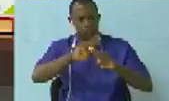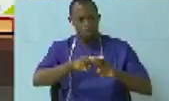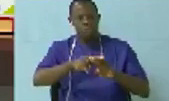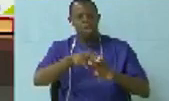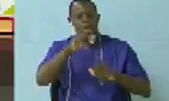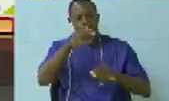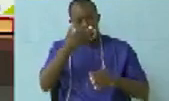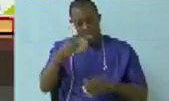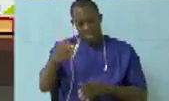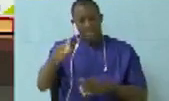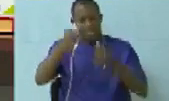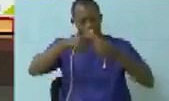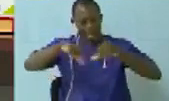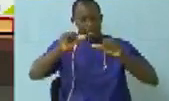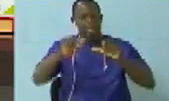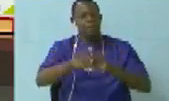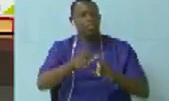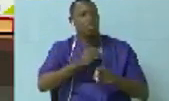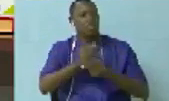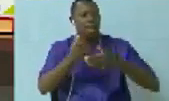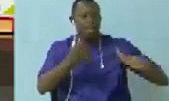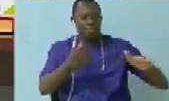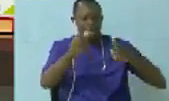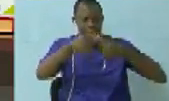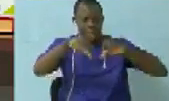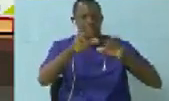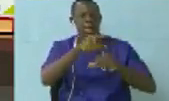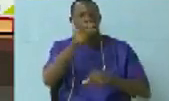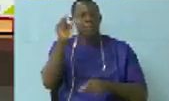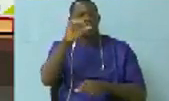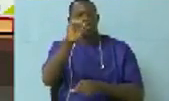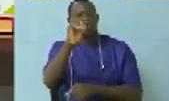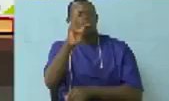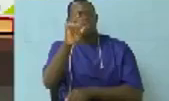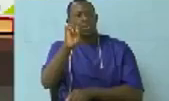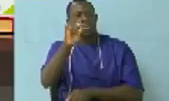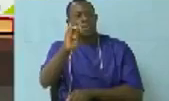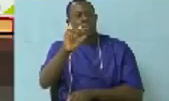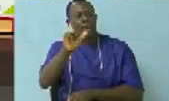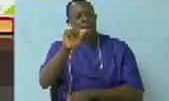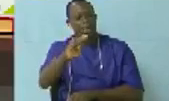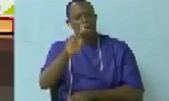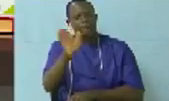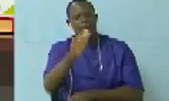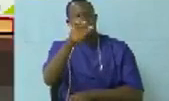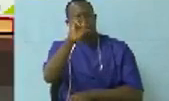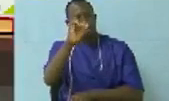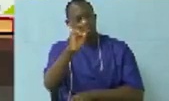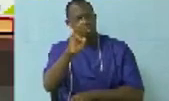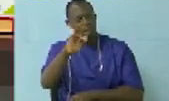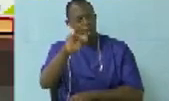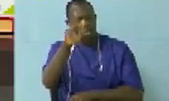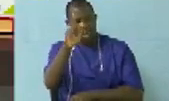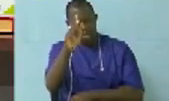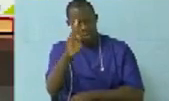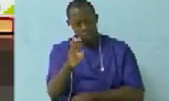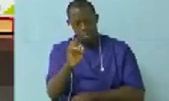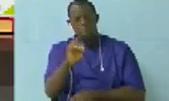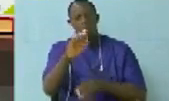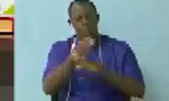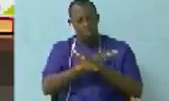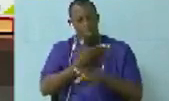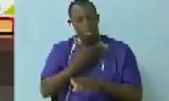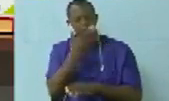And on his left was Usman Sonko. Atemara Karola Usman Sonko besilinje. And Haidara